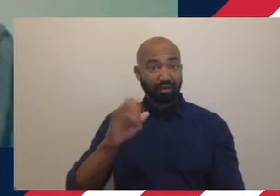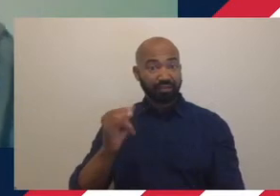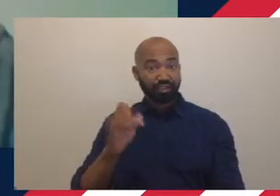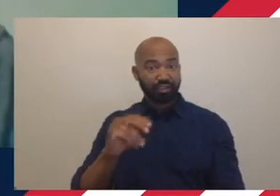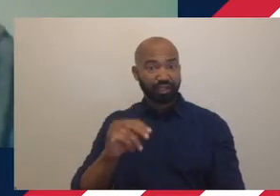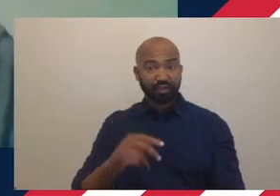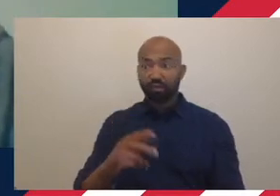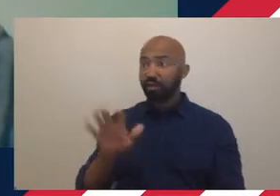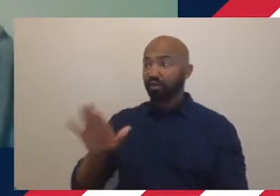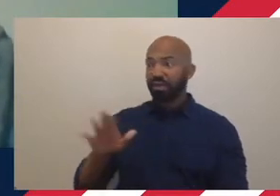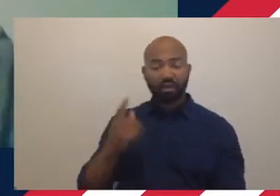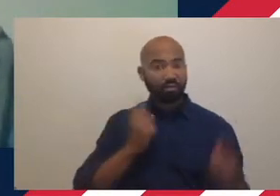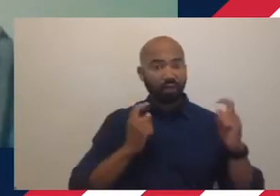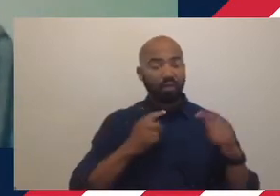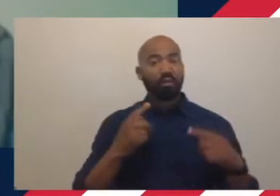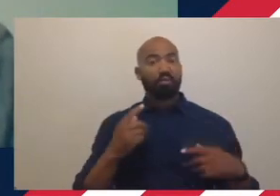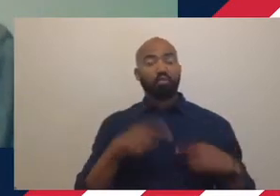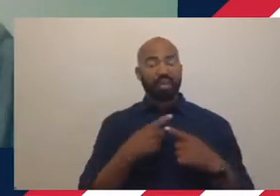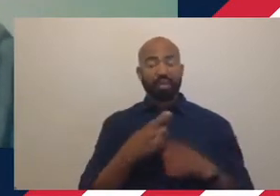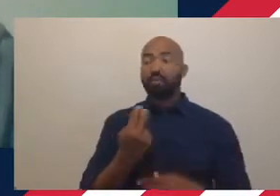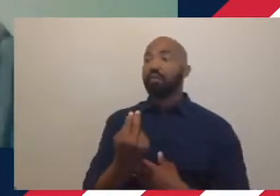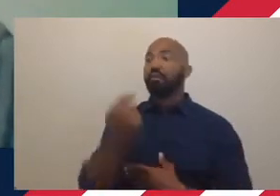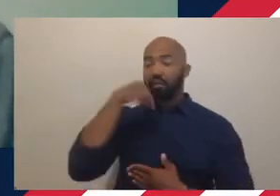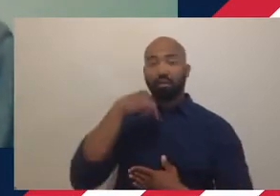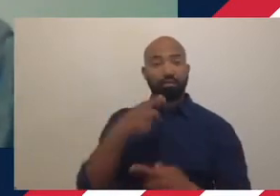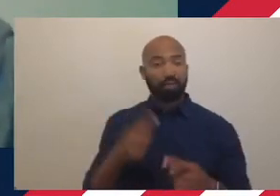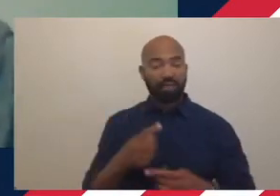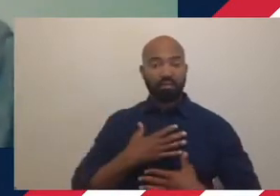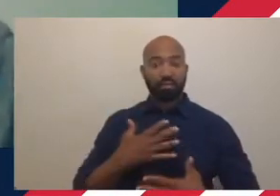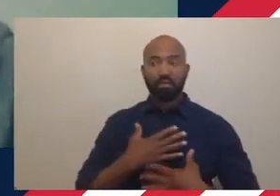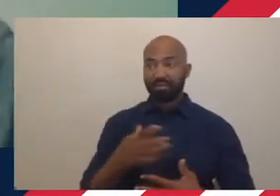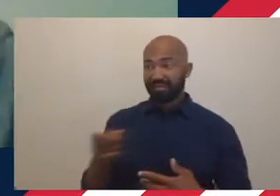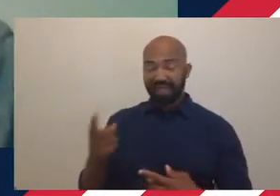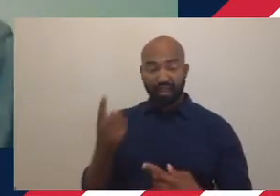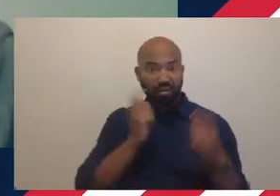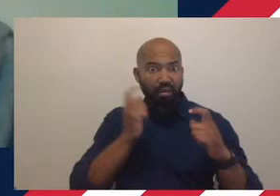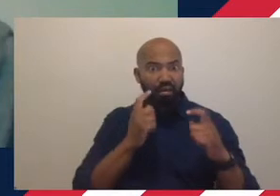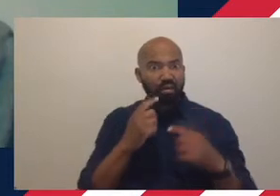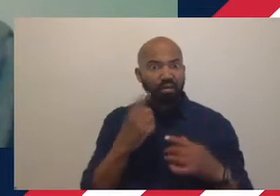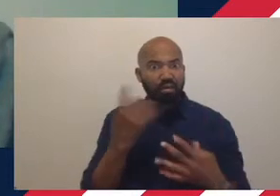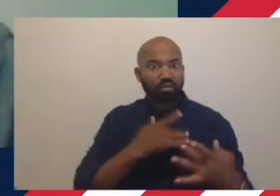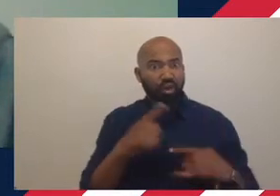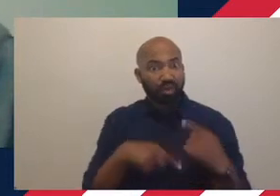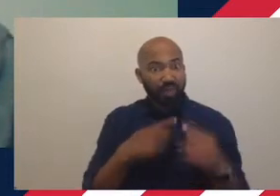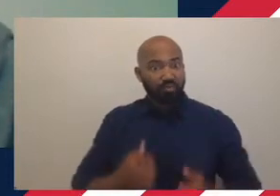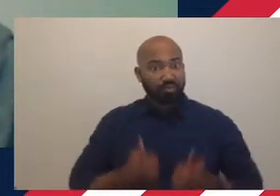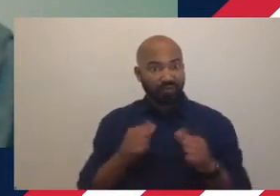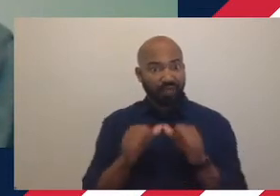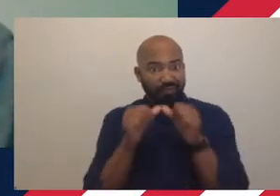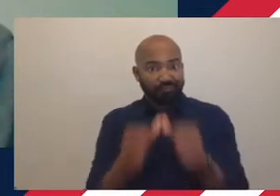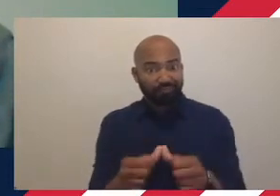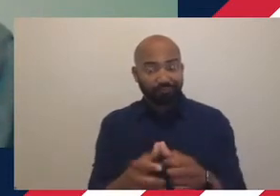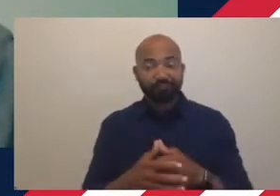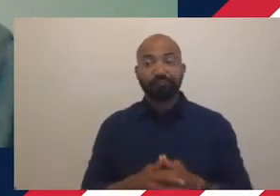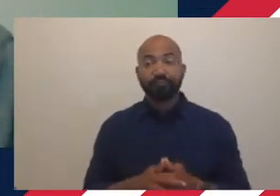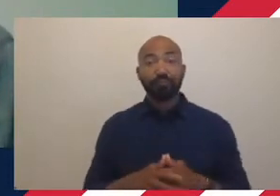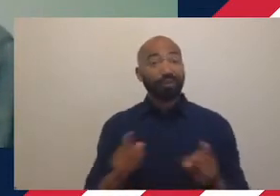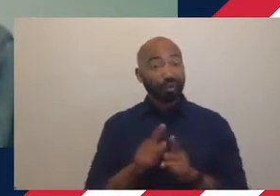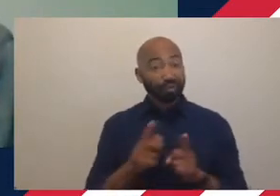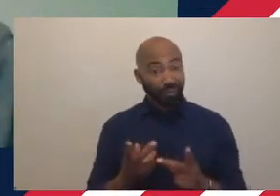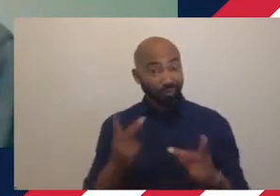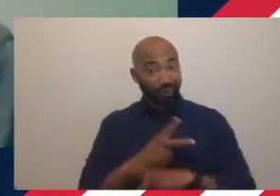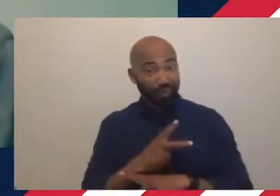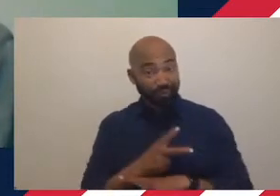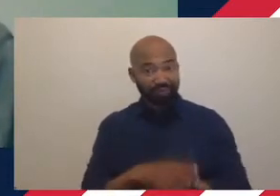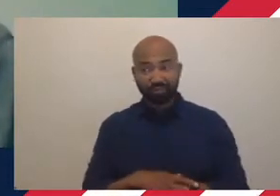they will survive the situation. And even worse is trying to rush